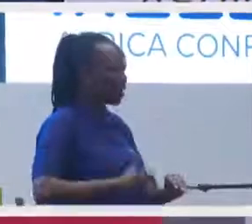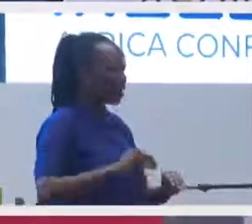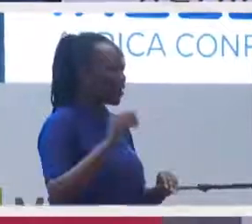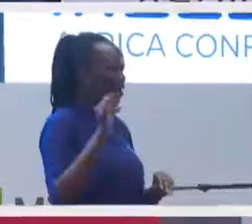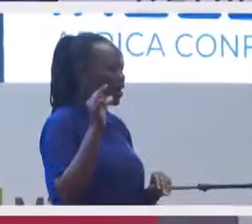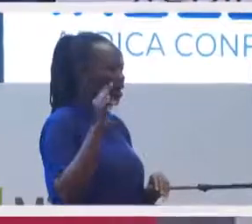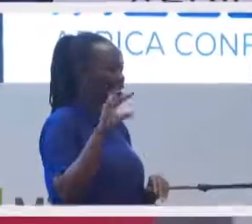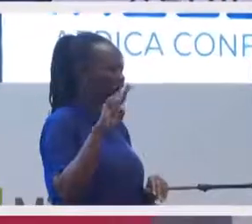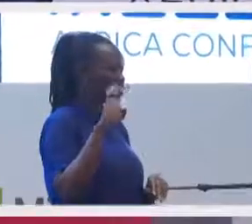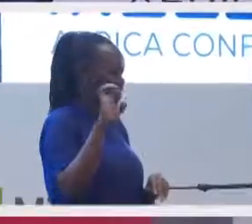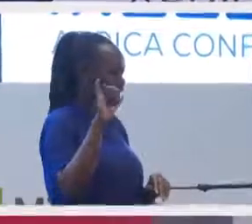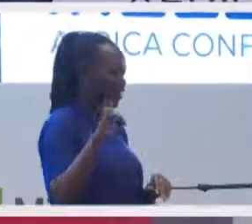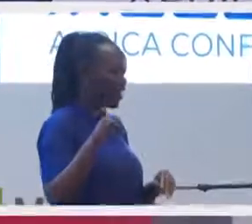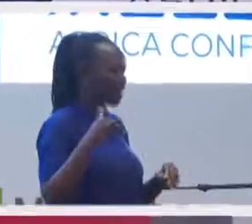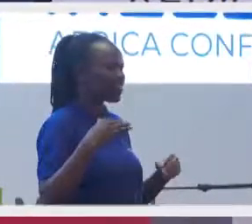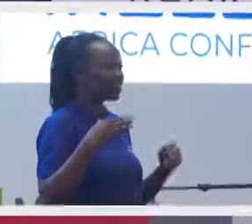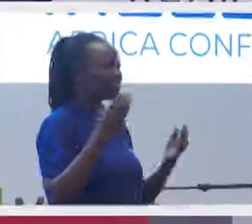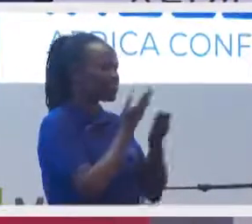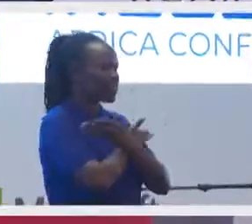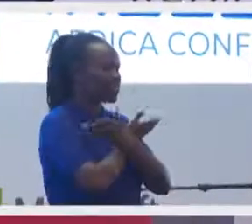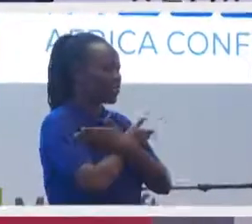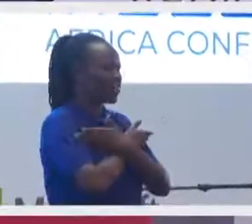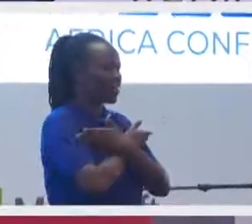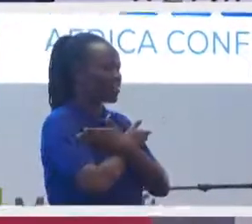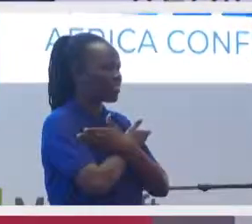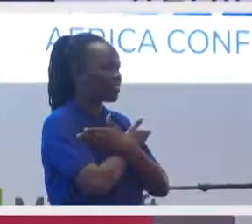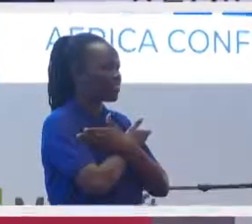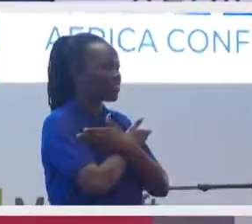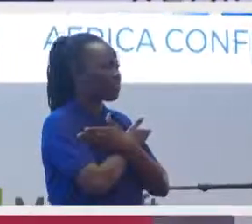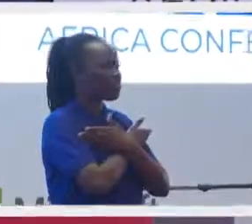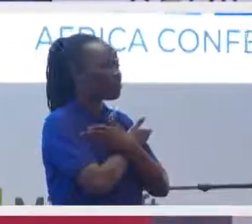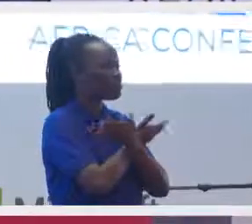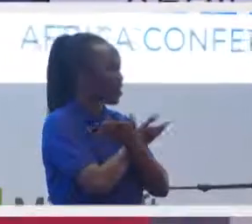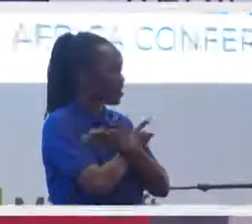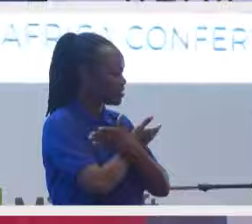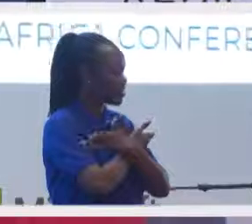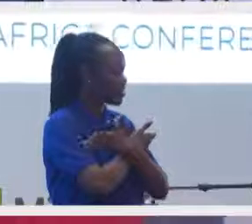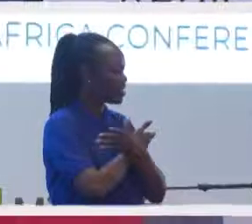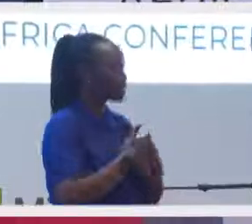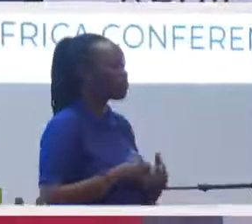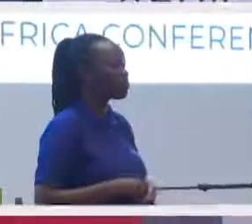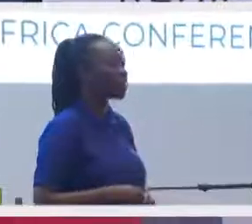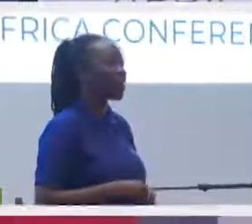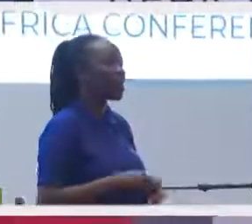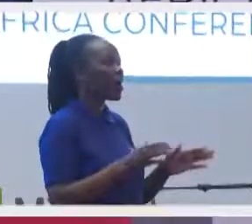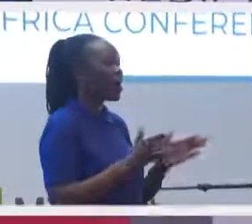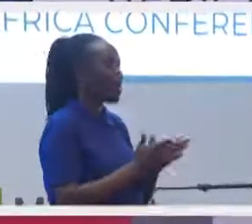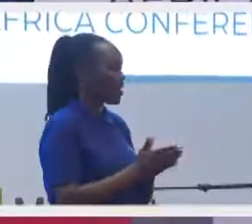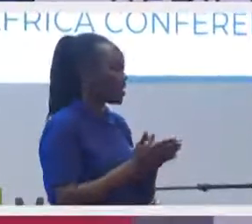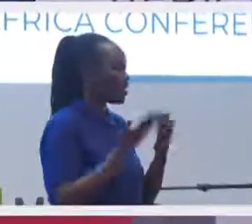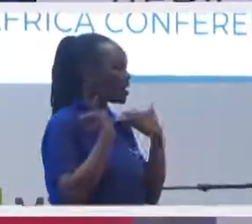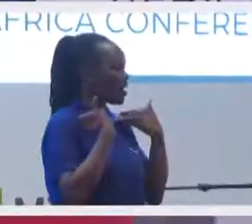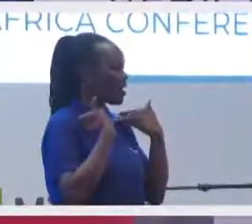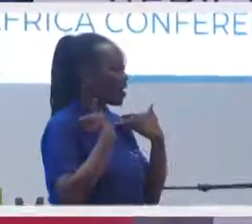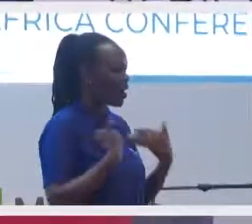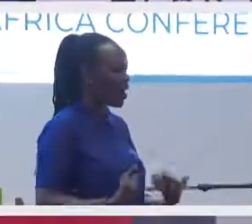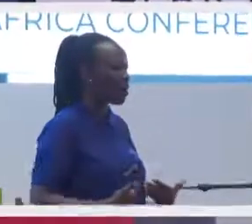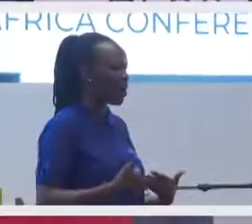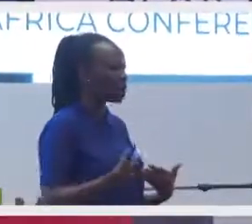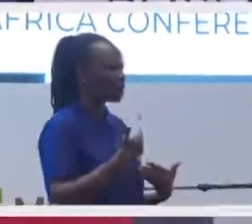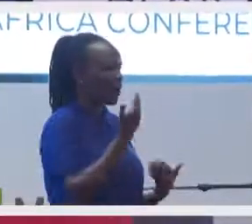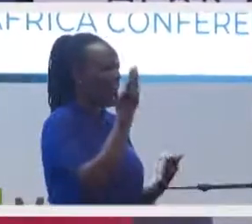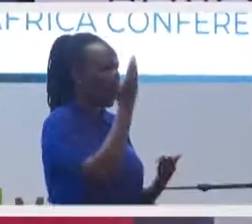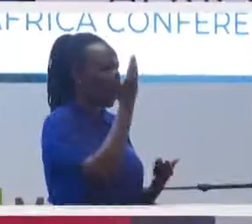version of the T-shirt that Abby described brilliantly. And I'm half